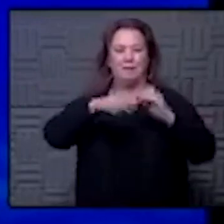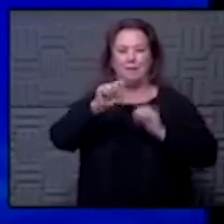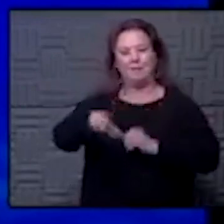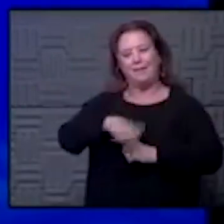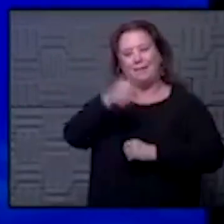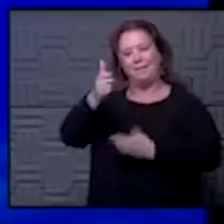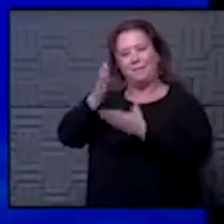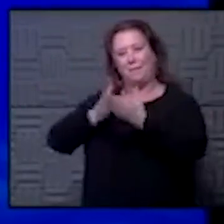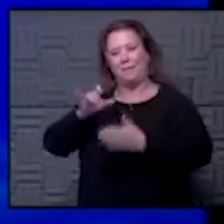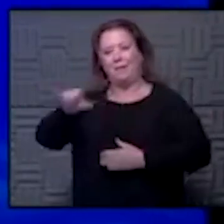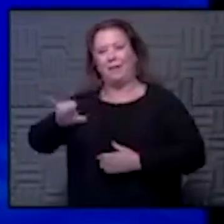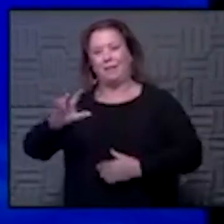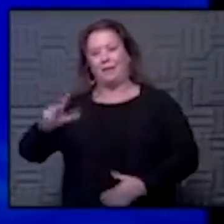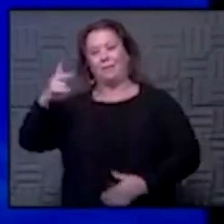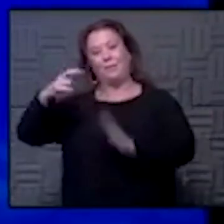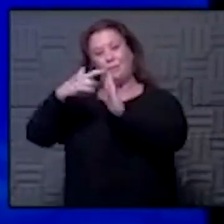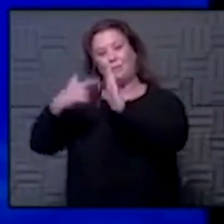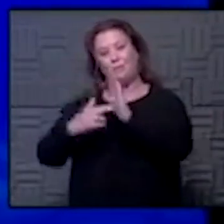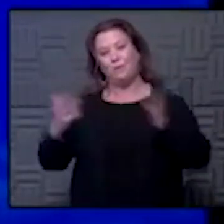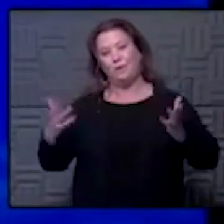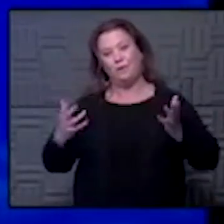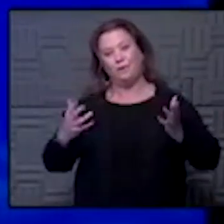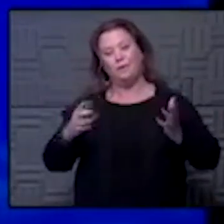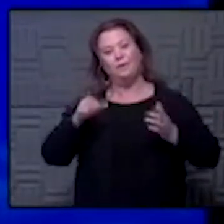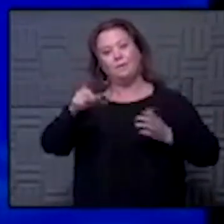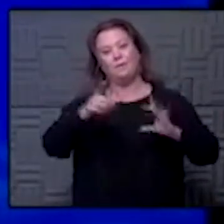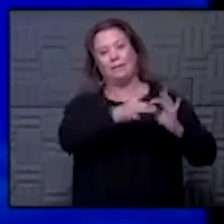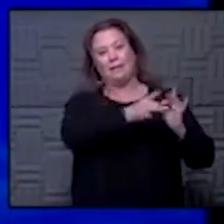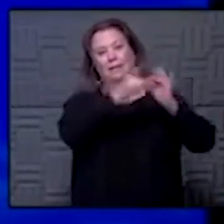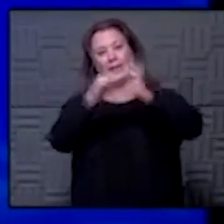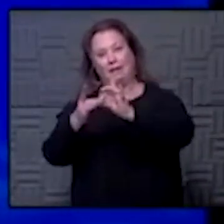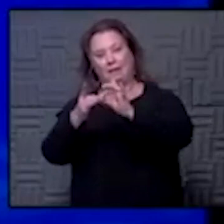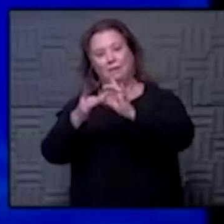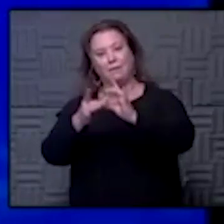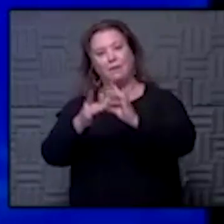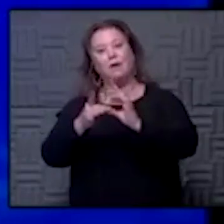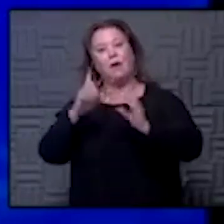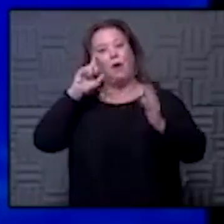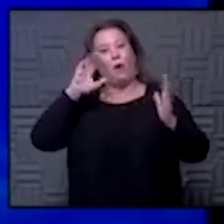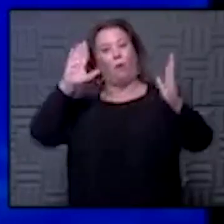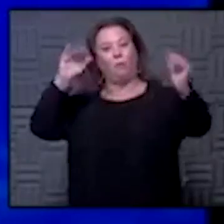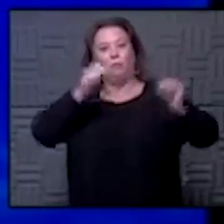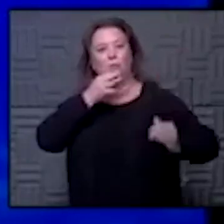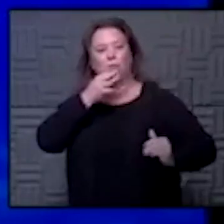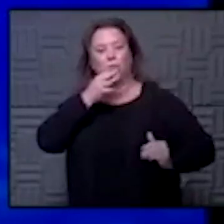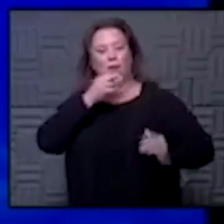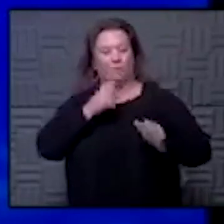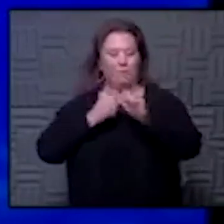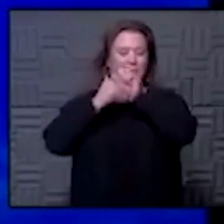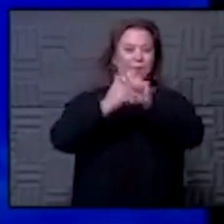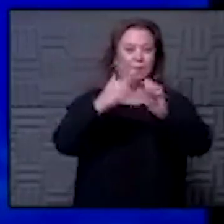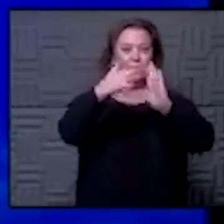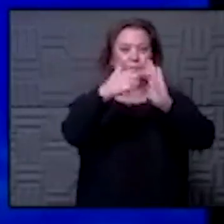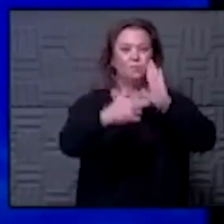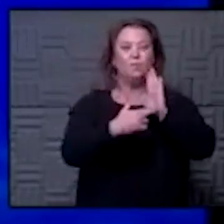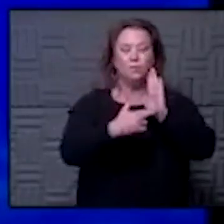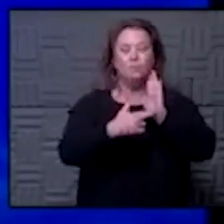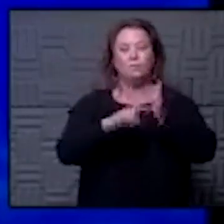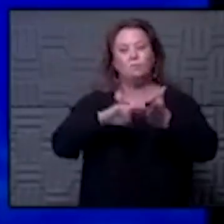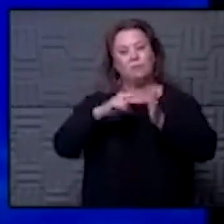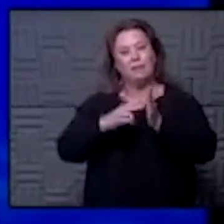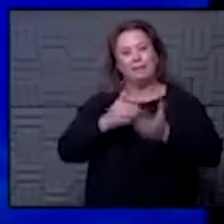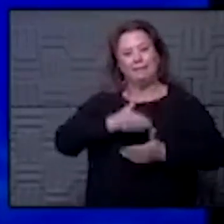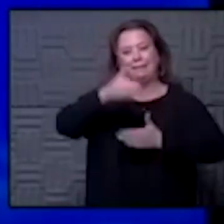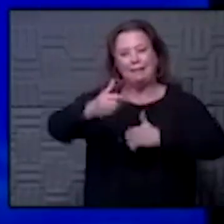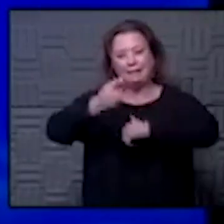this equation, because that third rule is be the bridge, because real hope is on the way. That if we wear a mask and we follow the rules, it's going to get us to the